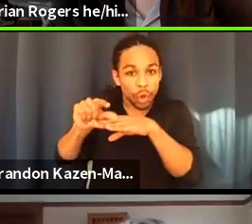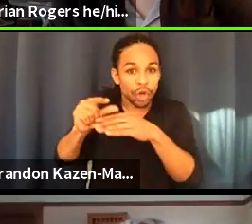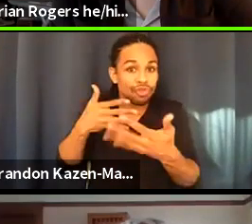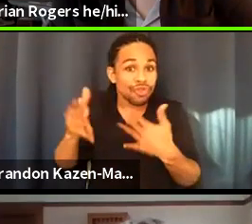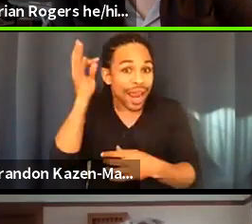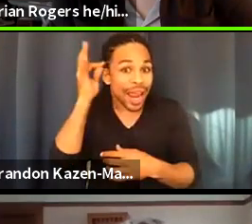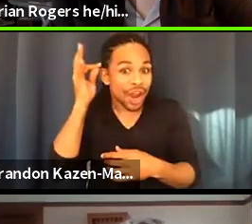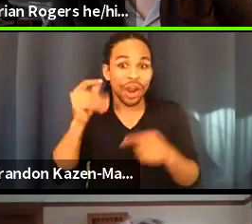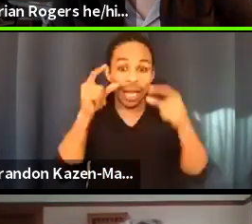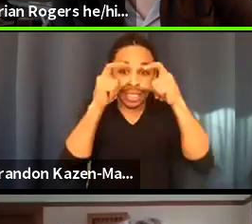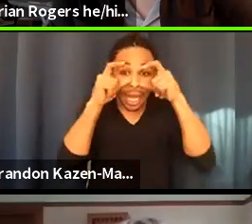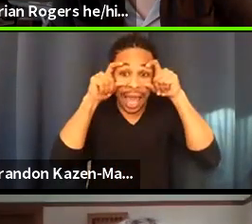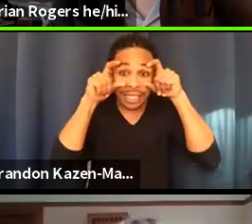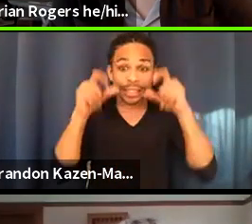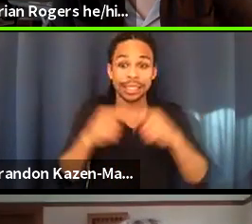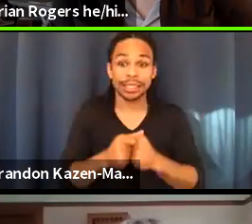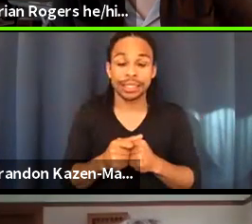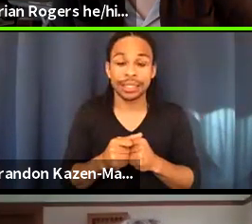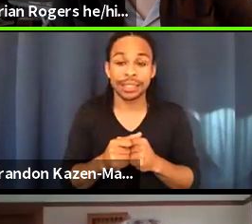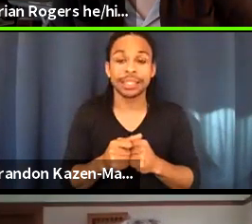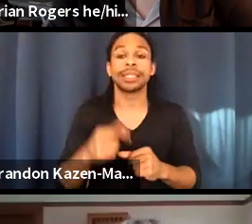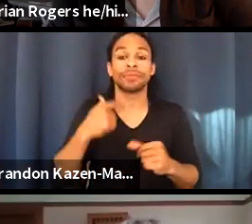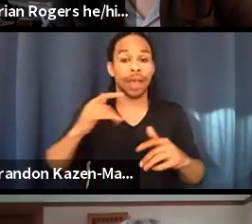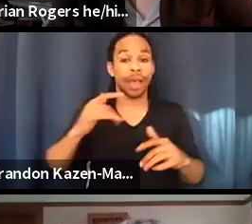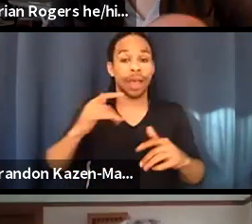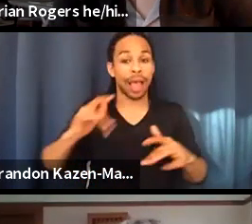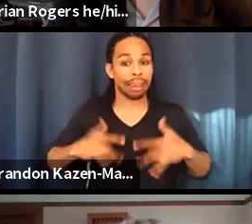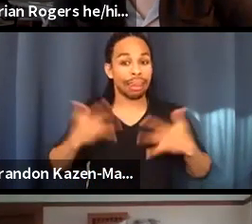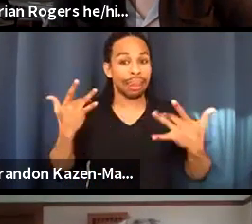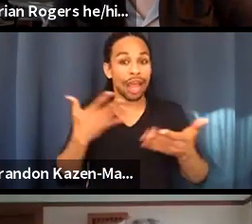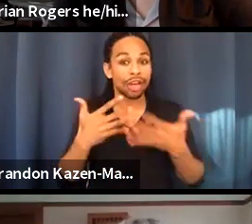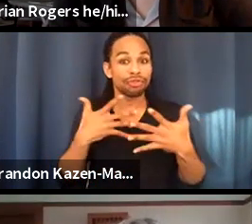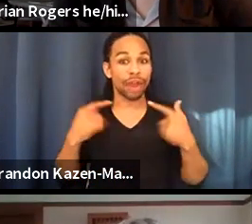a brown jacket.